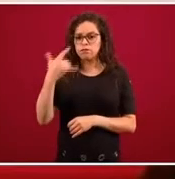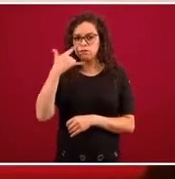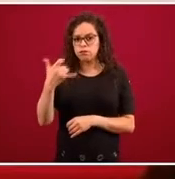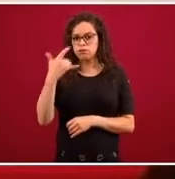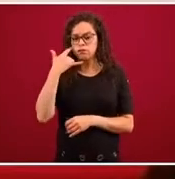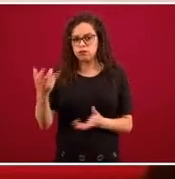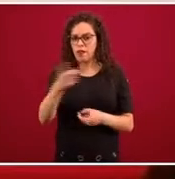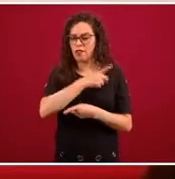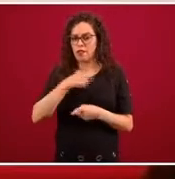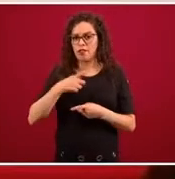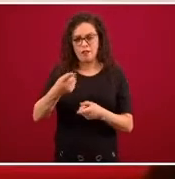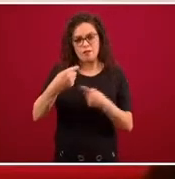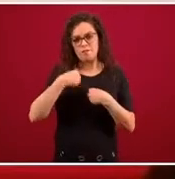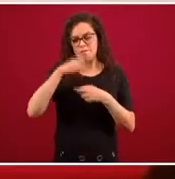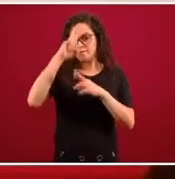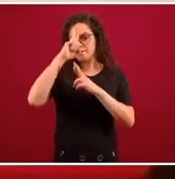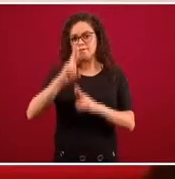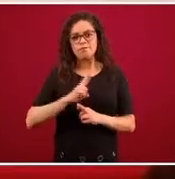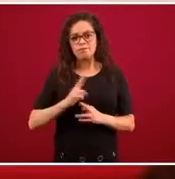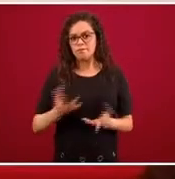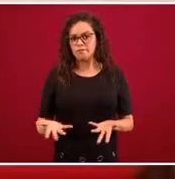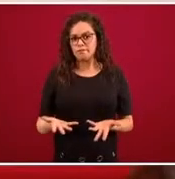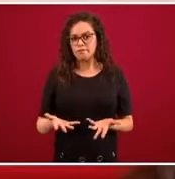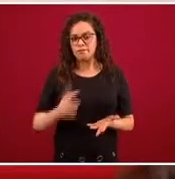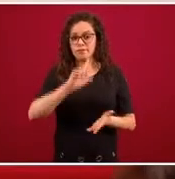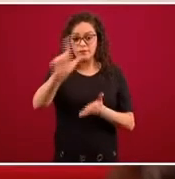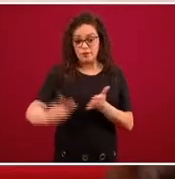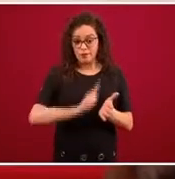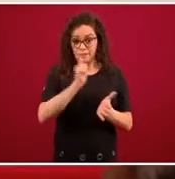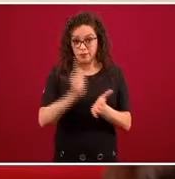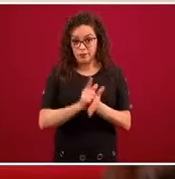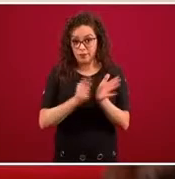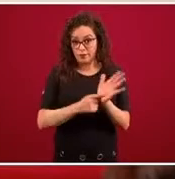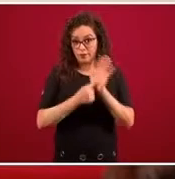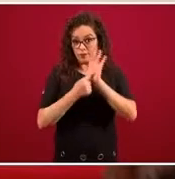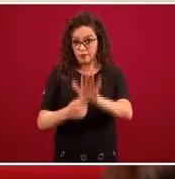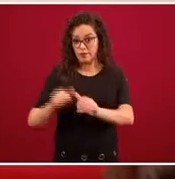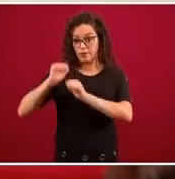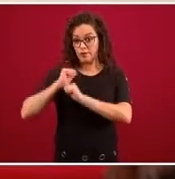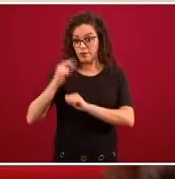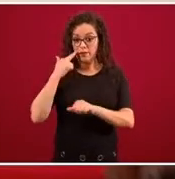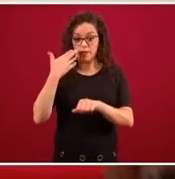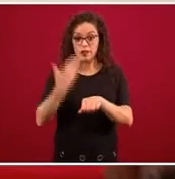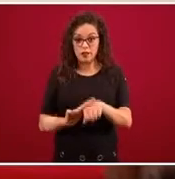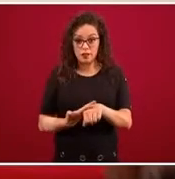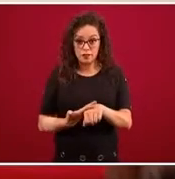earned that right every day with our work. So the people who are in charge of